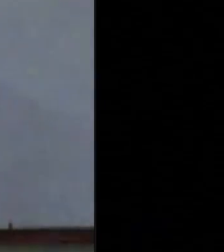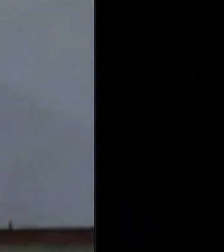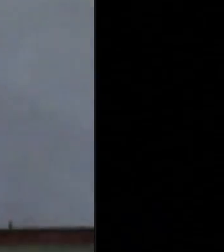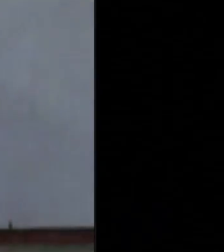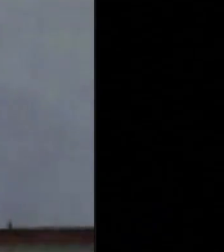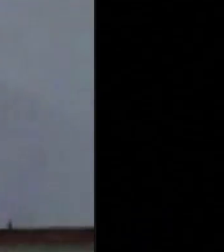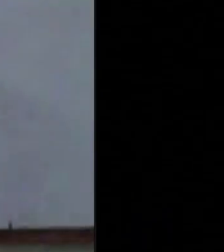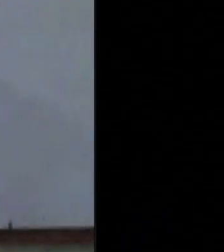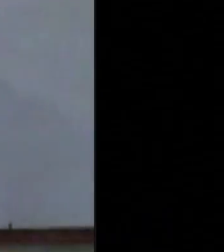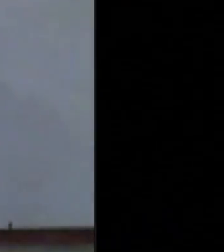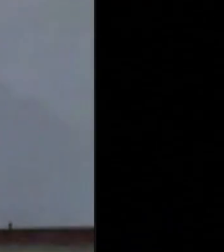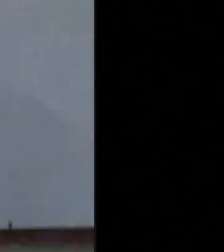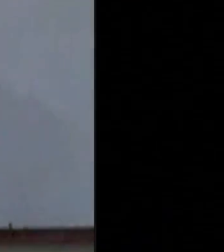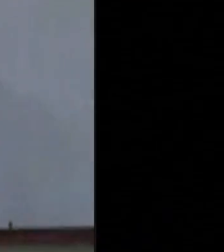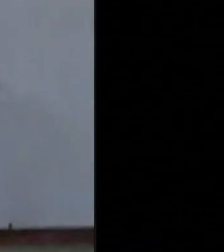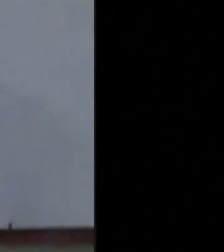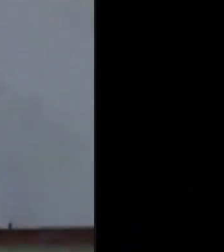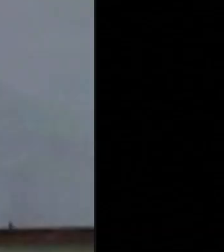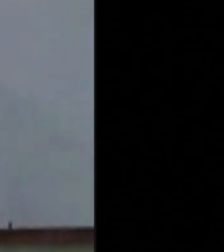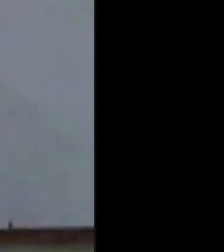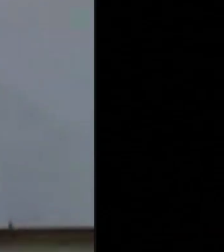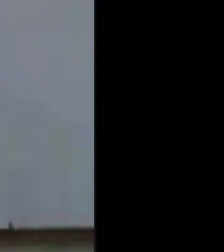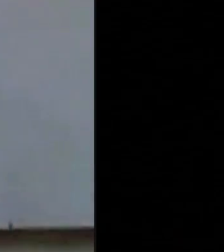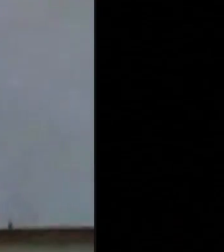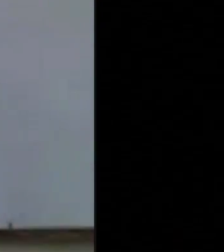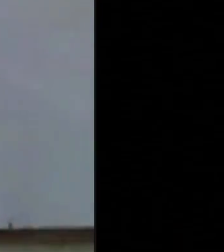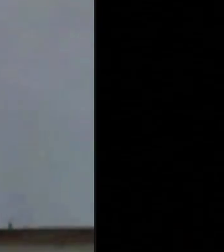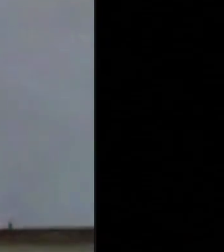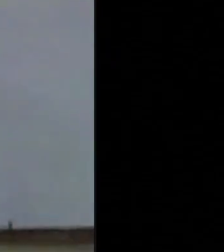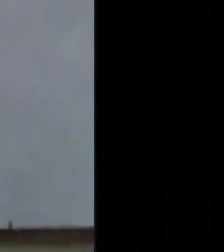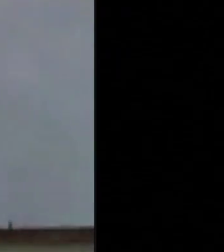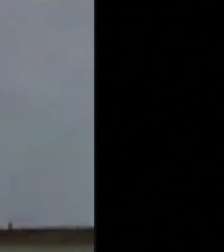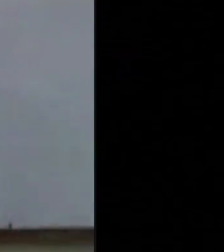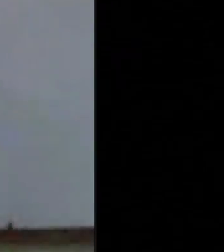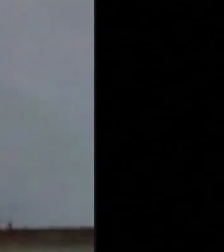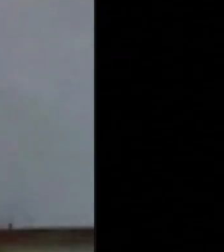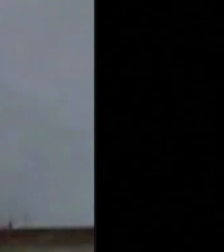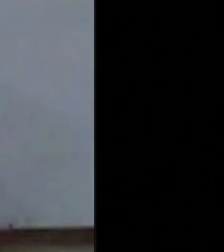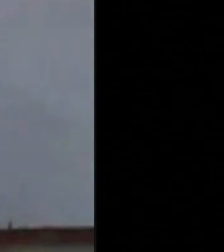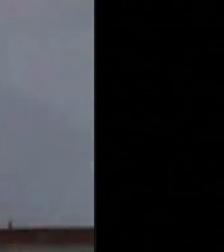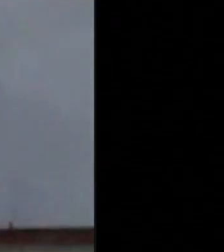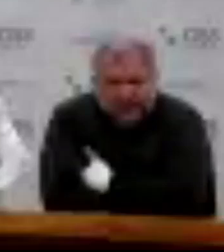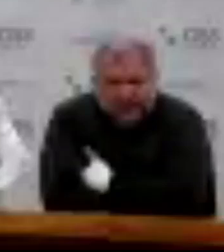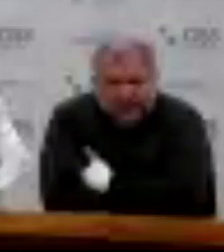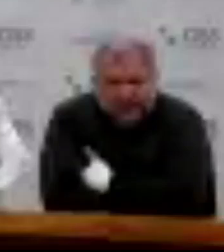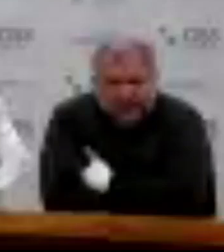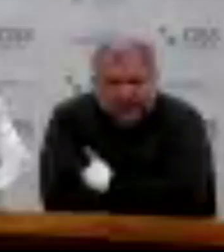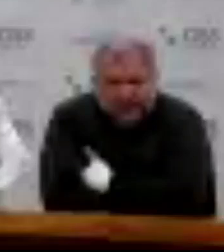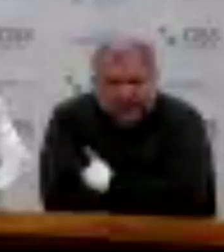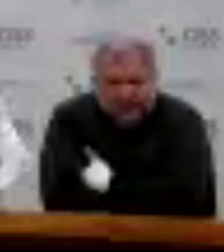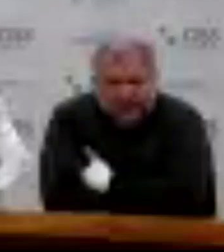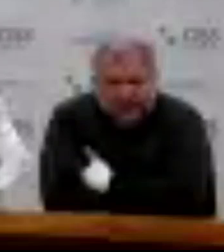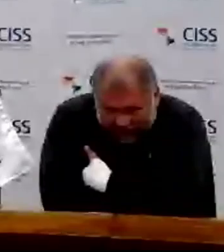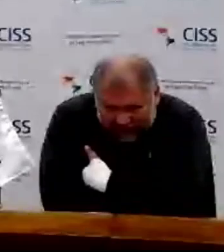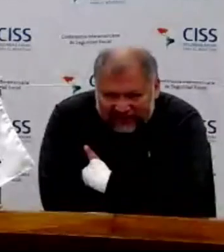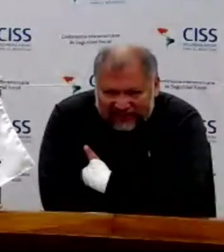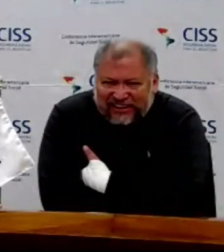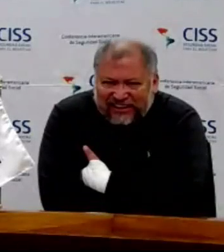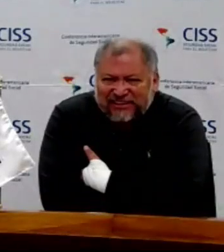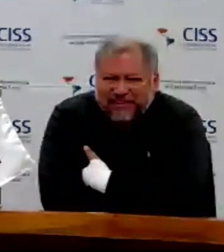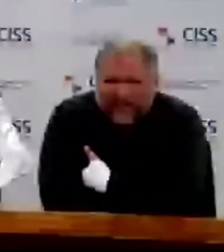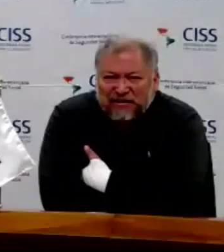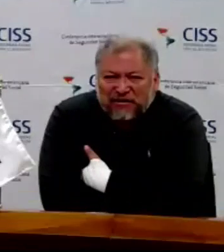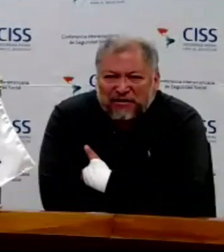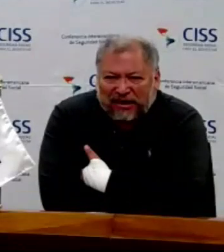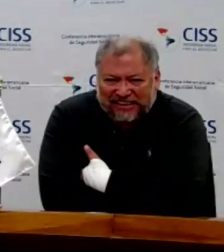thank you very much for your participation. We considered it was important to have your perspective. I understand that you